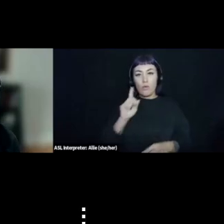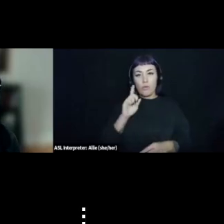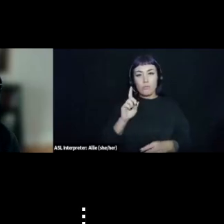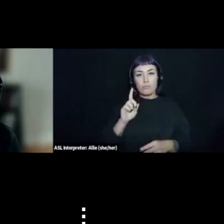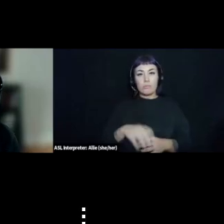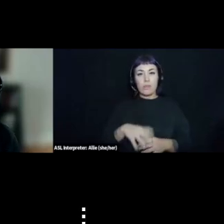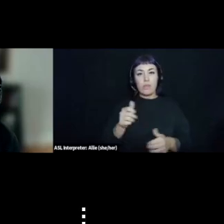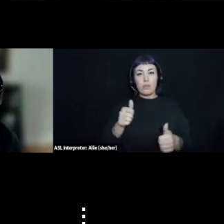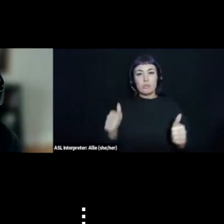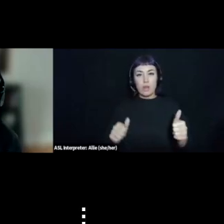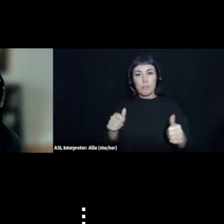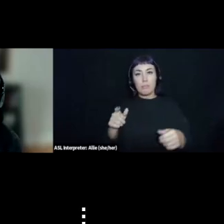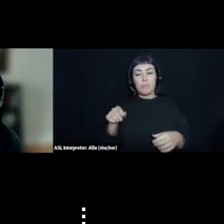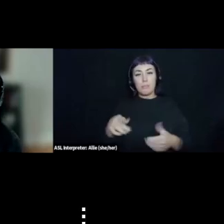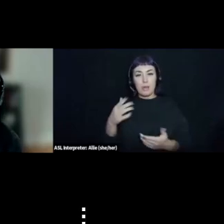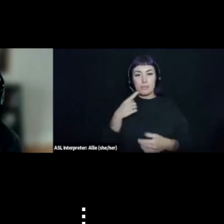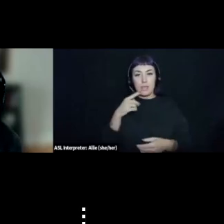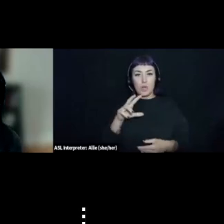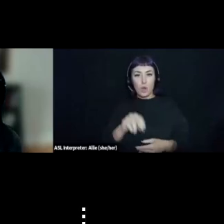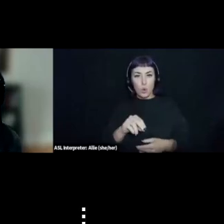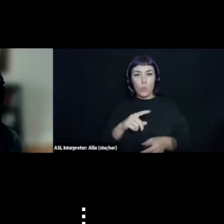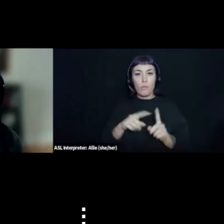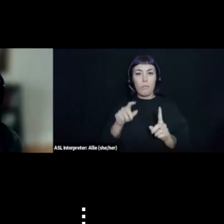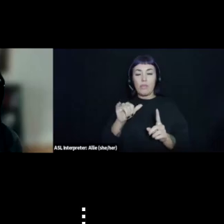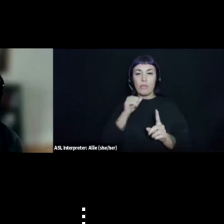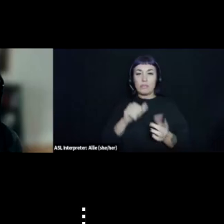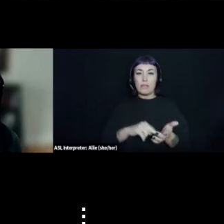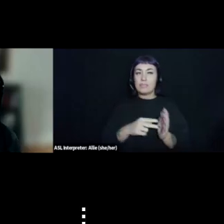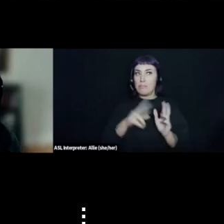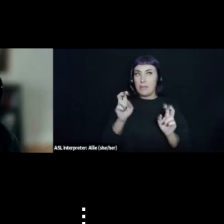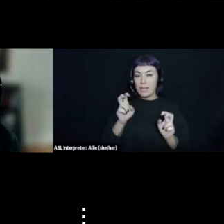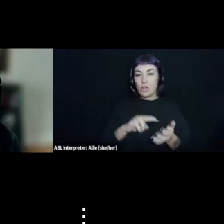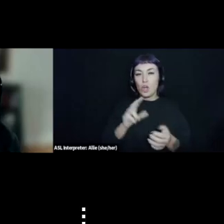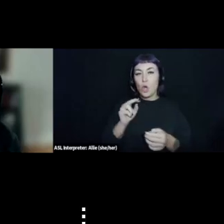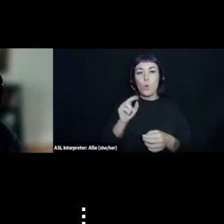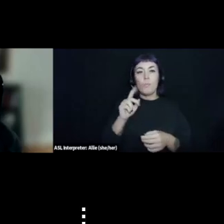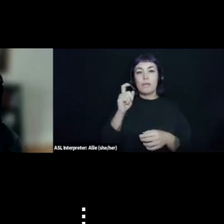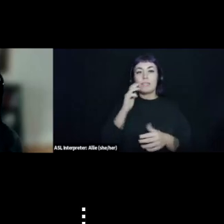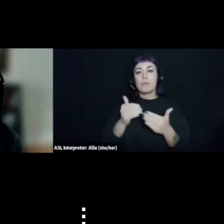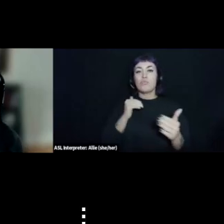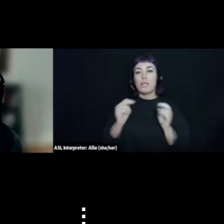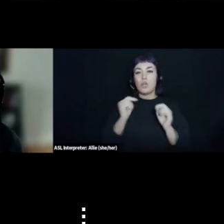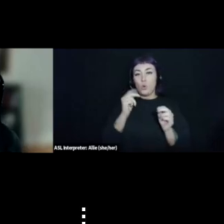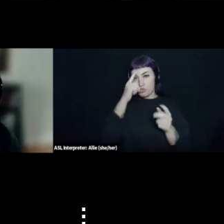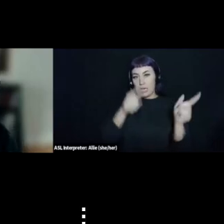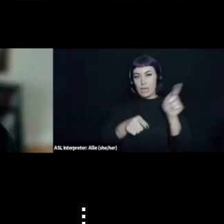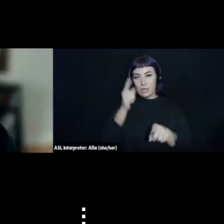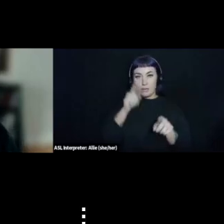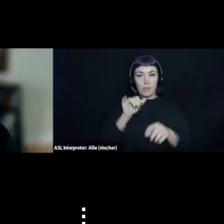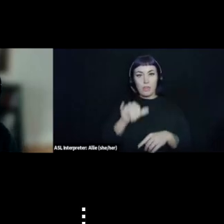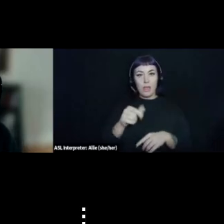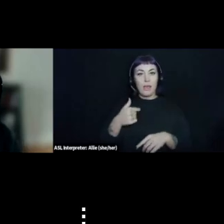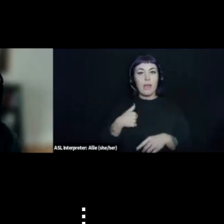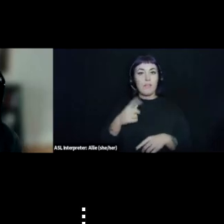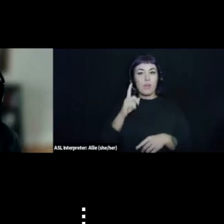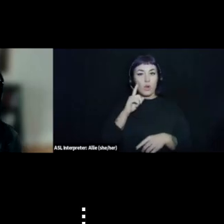submissive, I guess, might say no, but that doesn't mean no because they pre-negotiated that. I